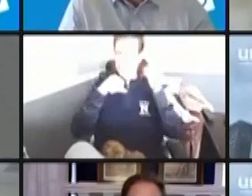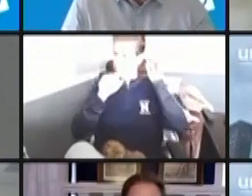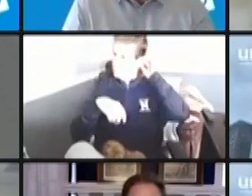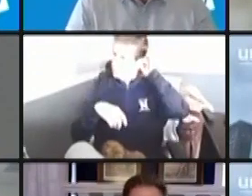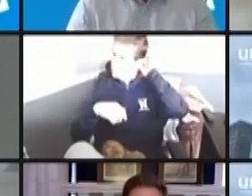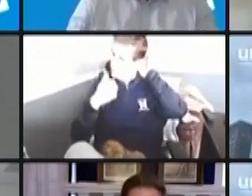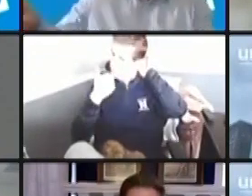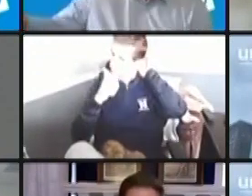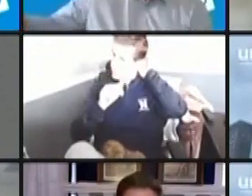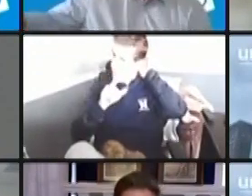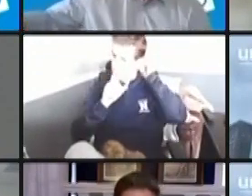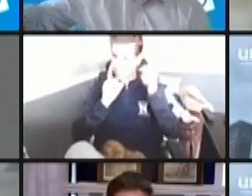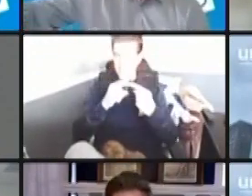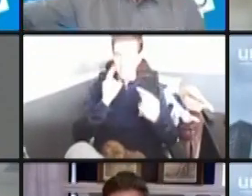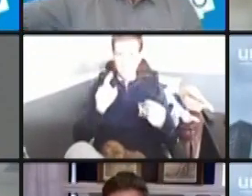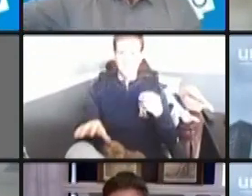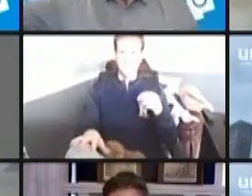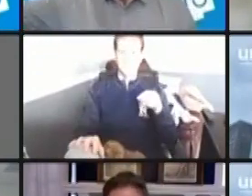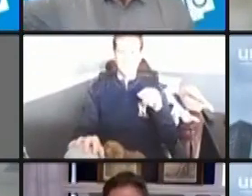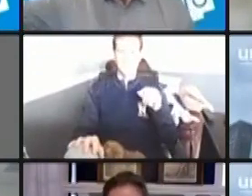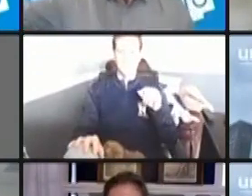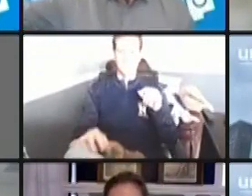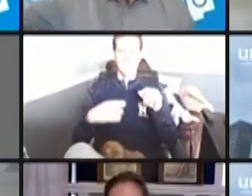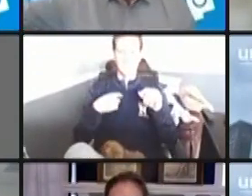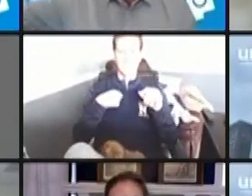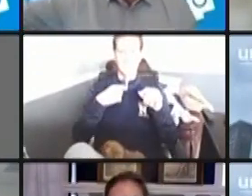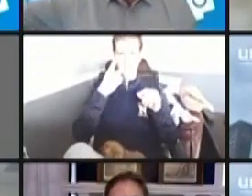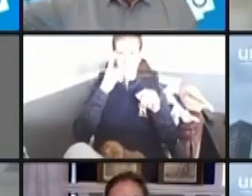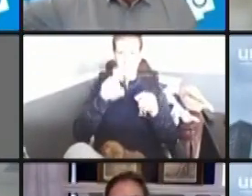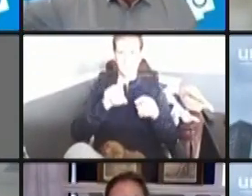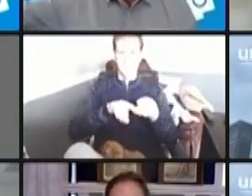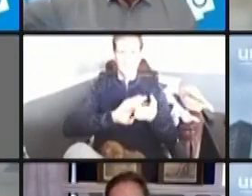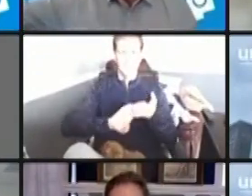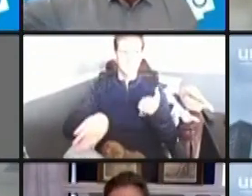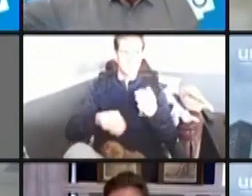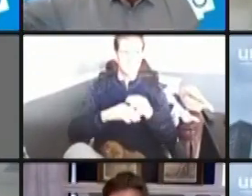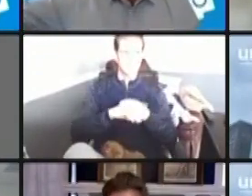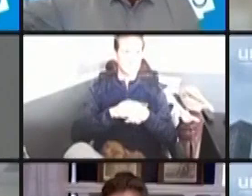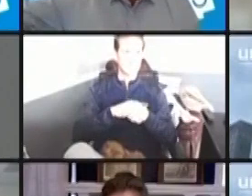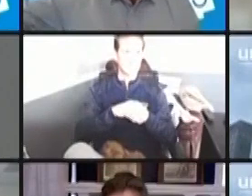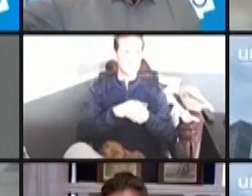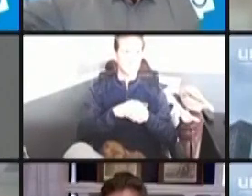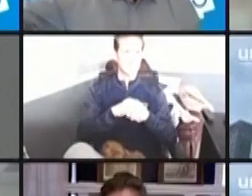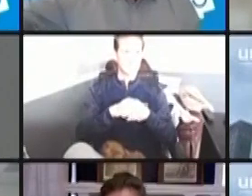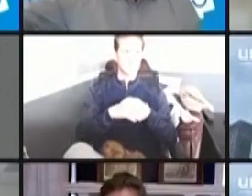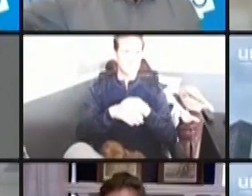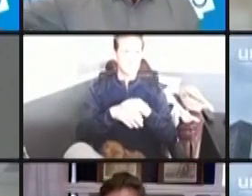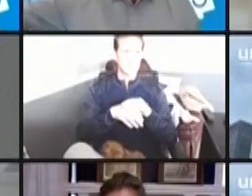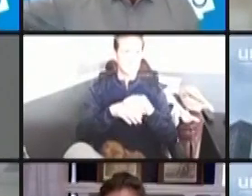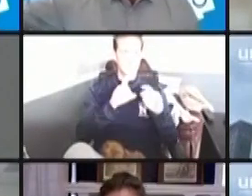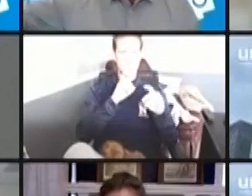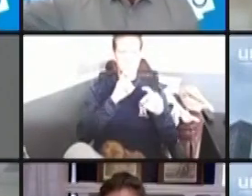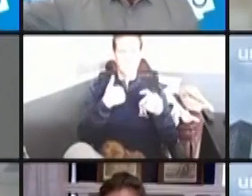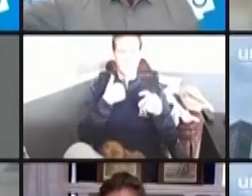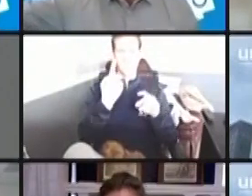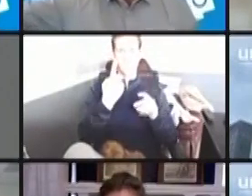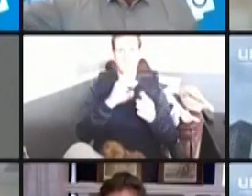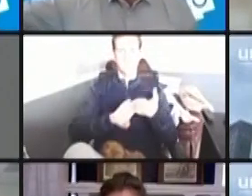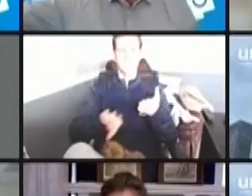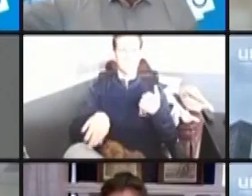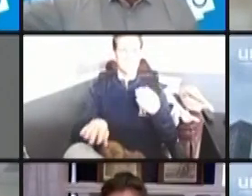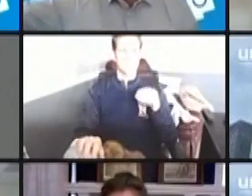opposed? I think I need to recuse myself, I Kelly. Think you this do is need Lena. To abstain, yeah. Lena. Yes, I was going to say, yeah. We should have one abstention. Any